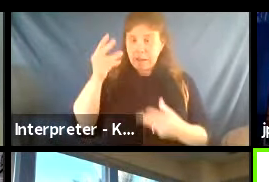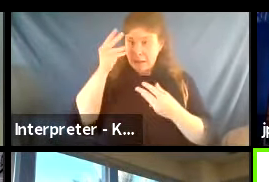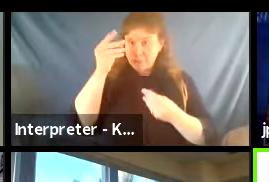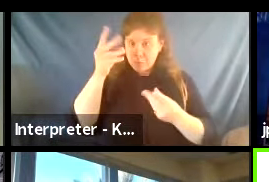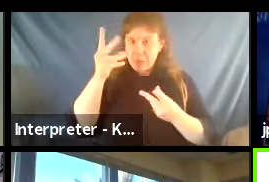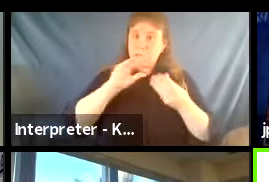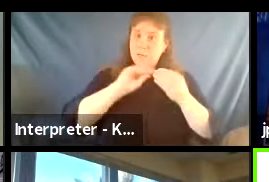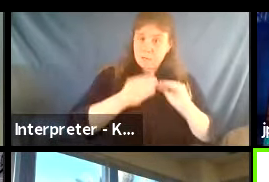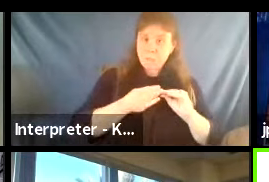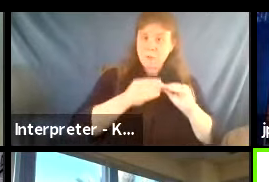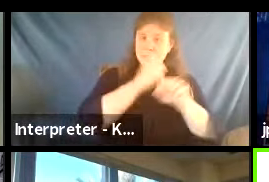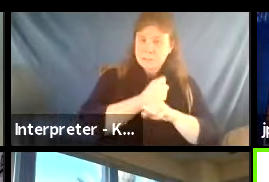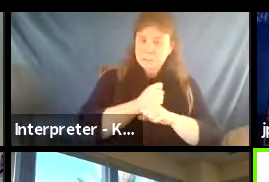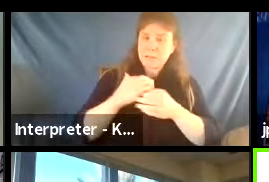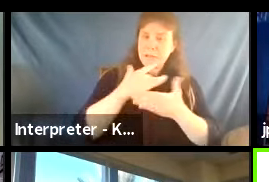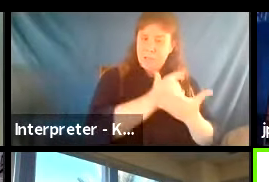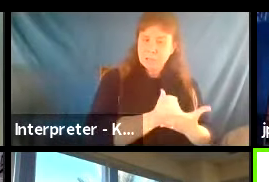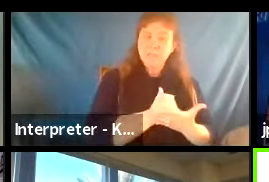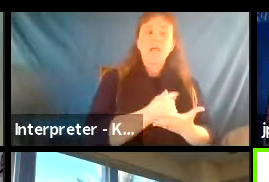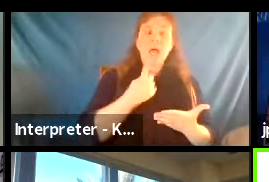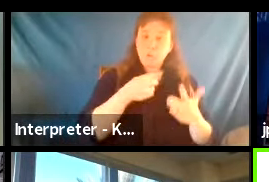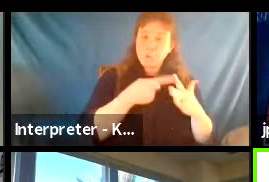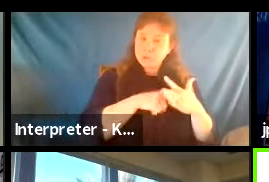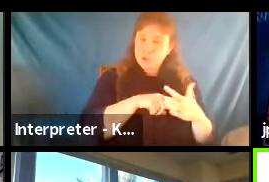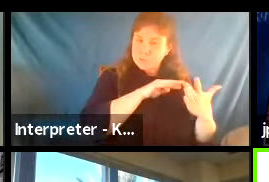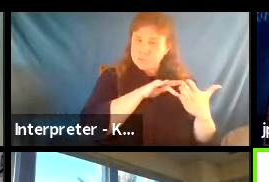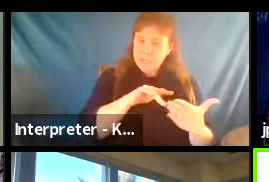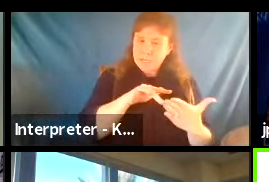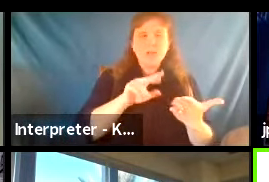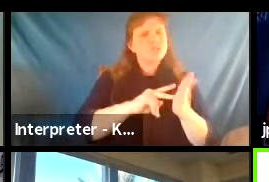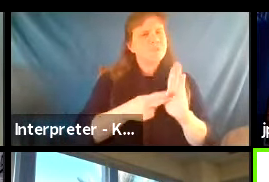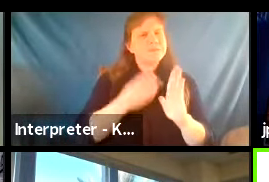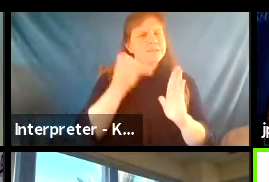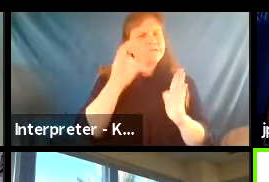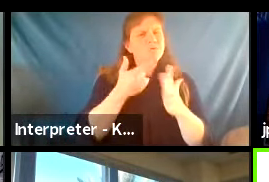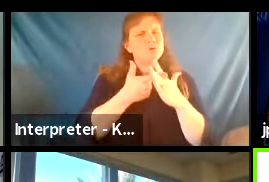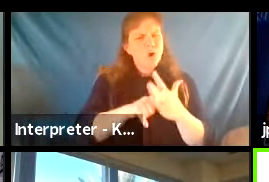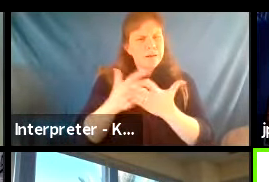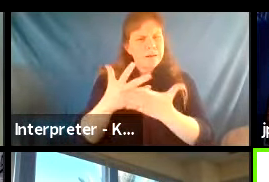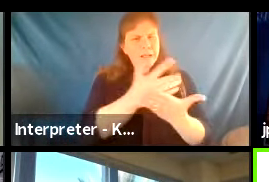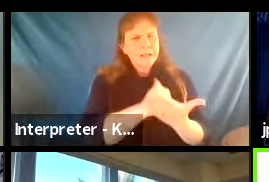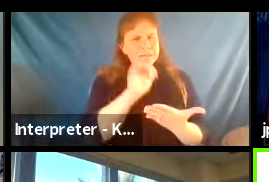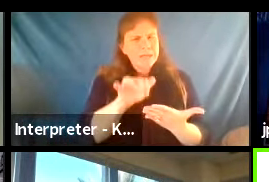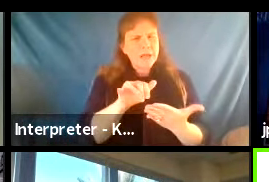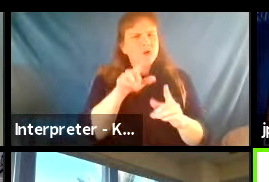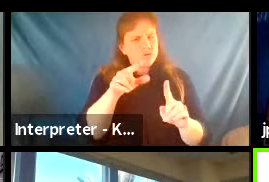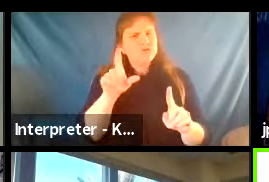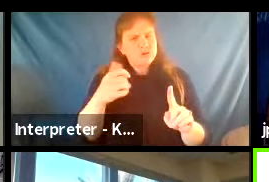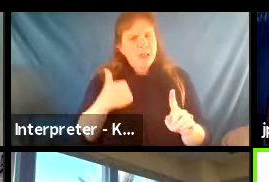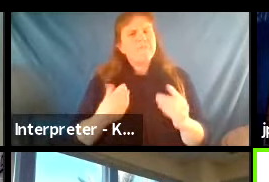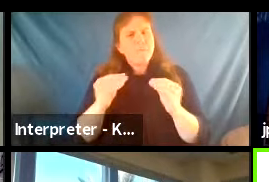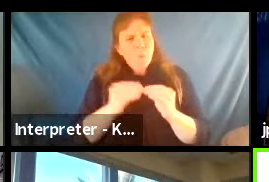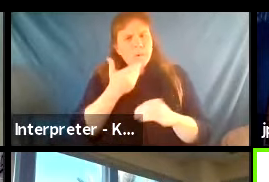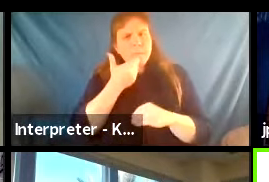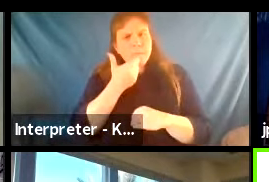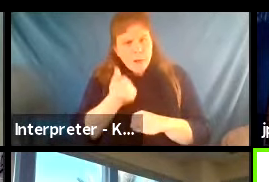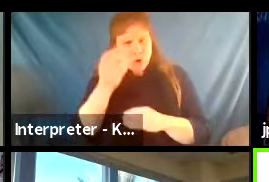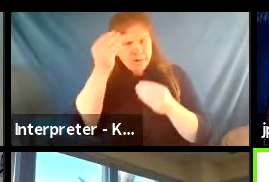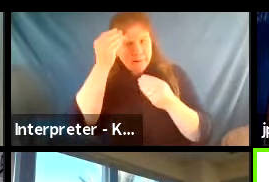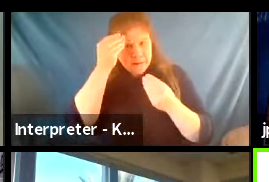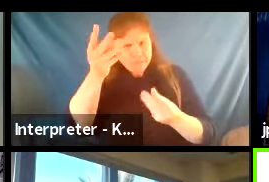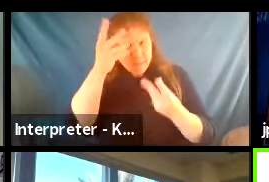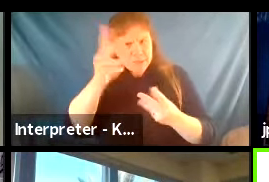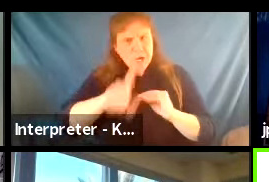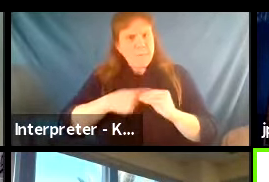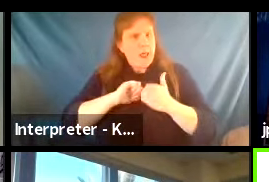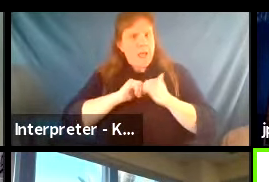that collecting it that early on, you should have some really good information by now about how it's impacting people with disabilities. So I just want to make sure that's on your radar,